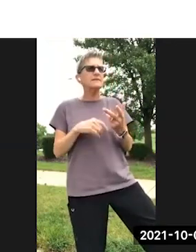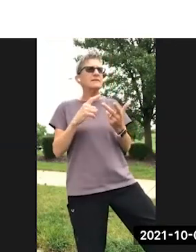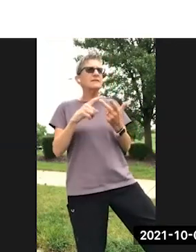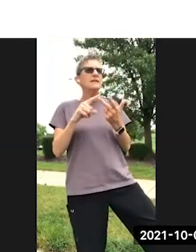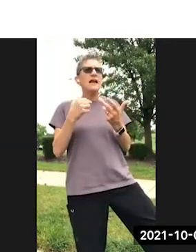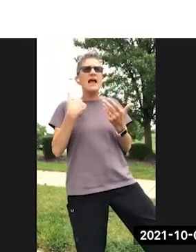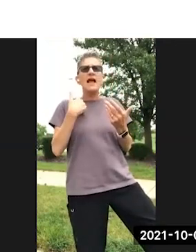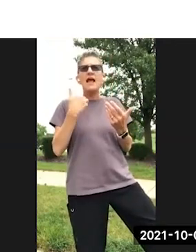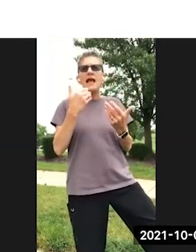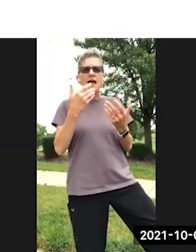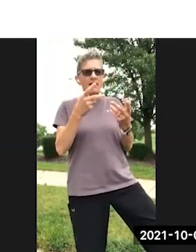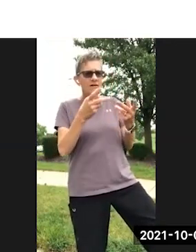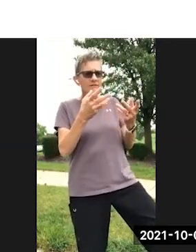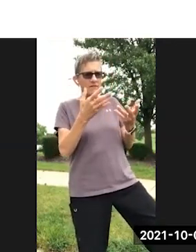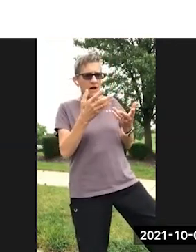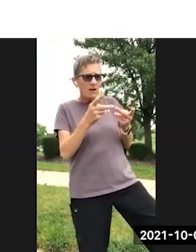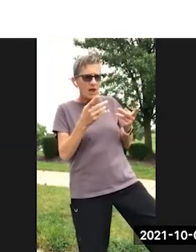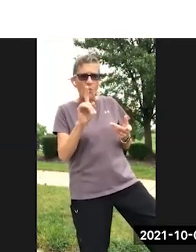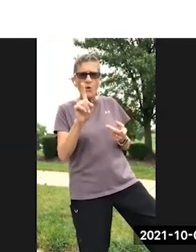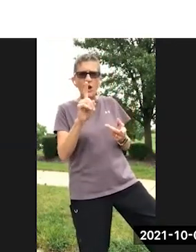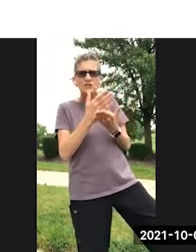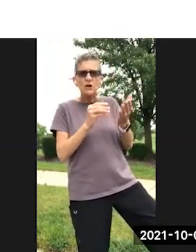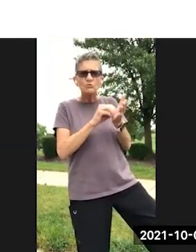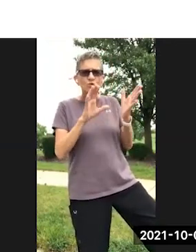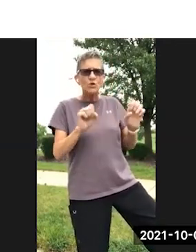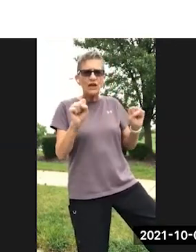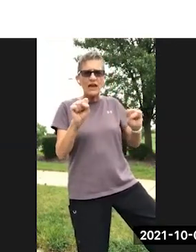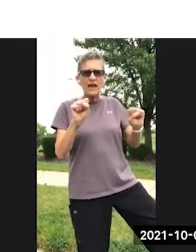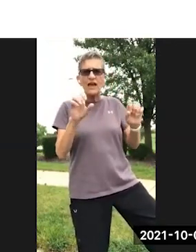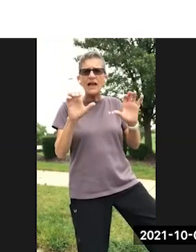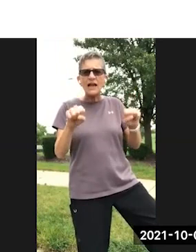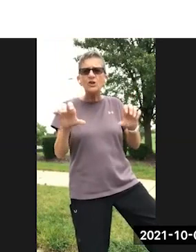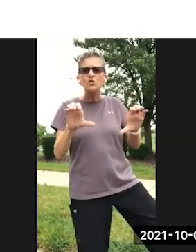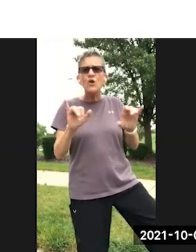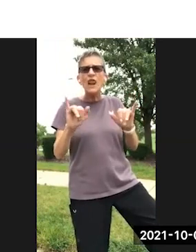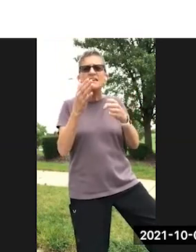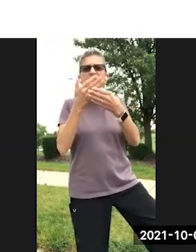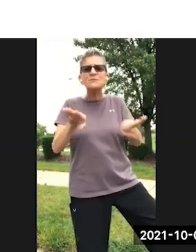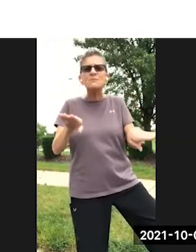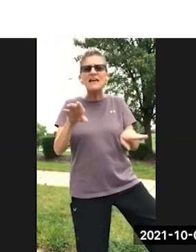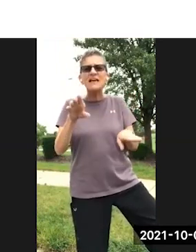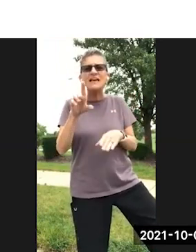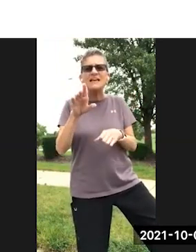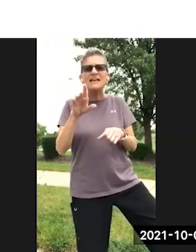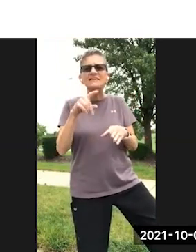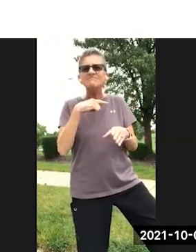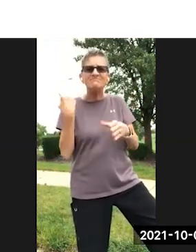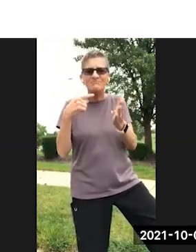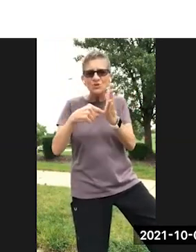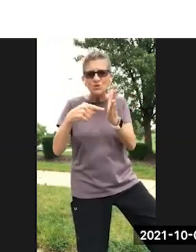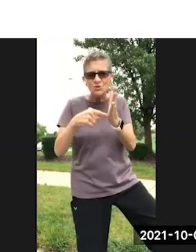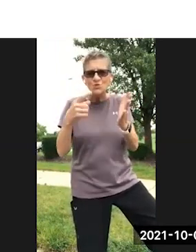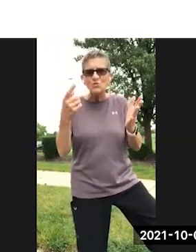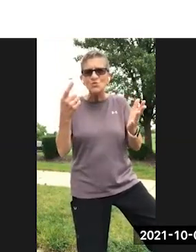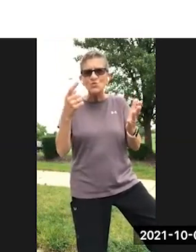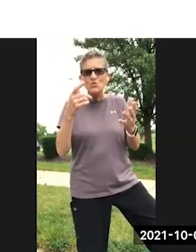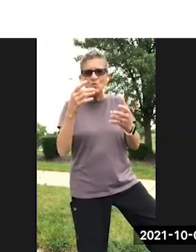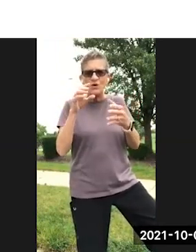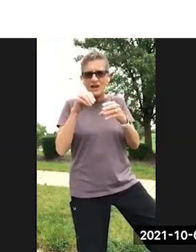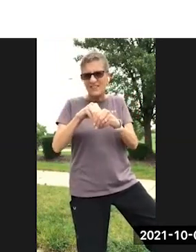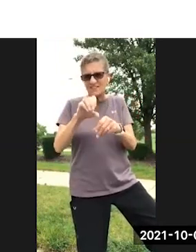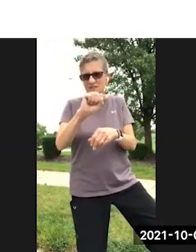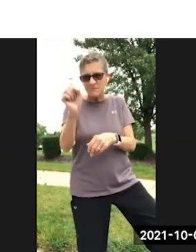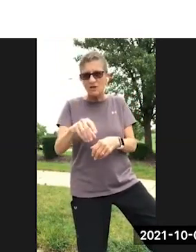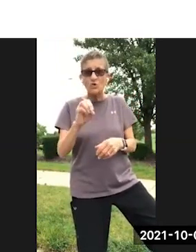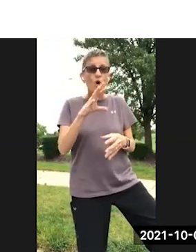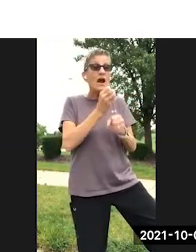students can do like kind of even split deadlines throughout the semester, and other students can pick up more points by